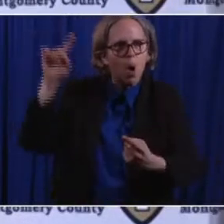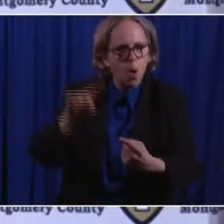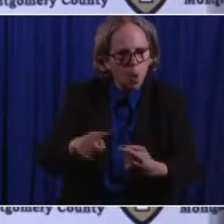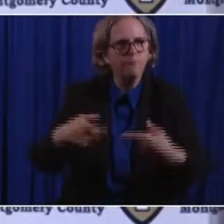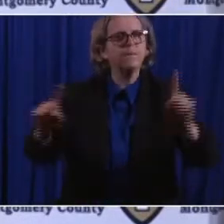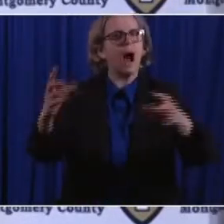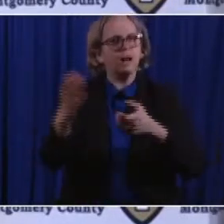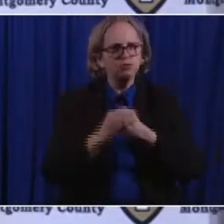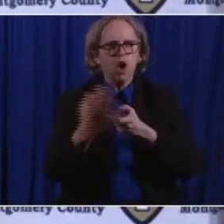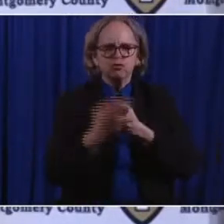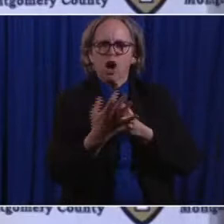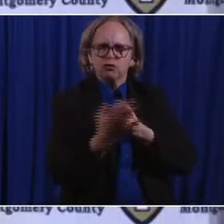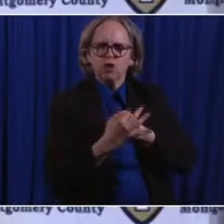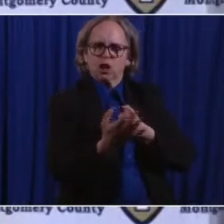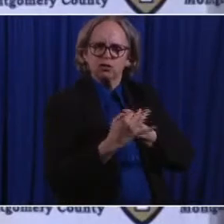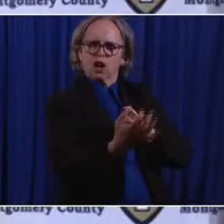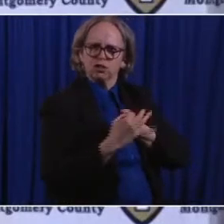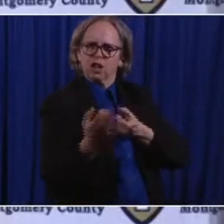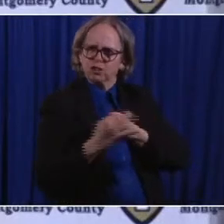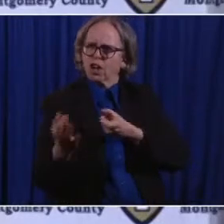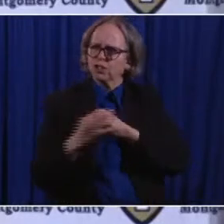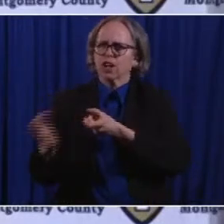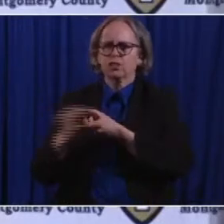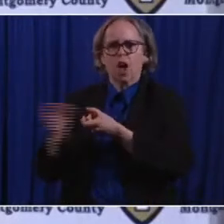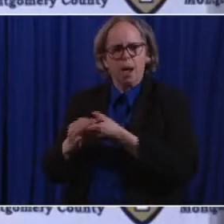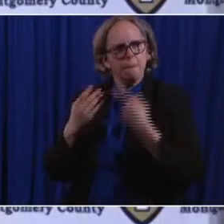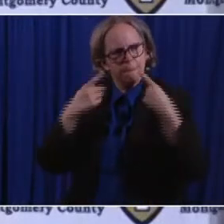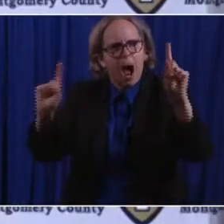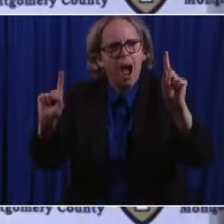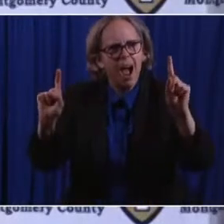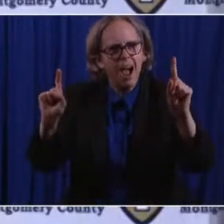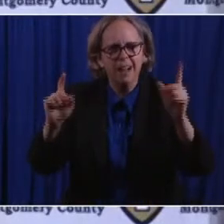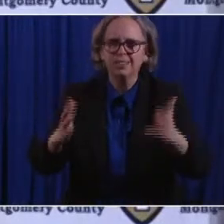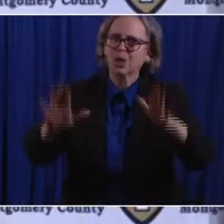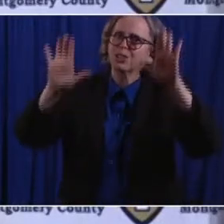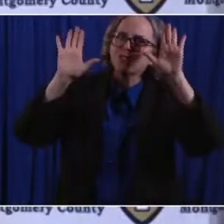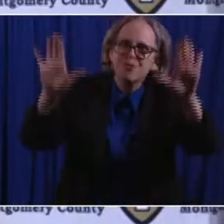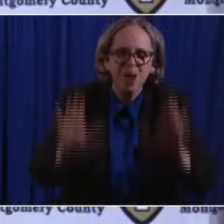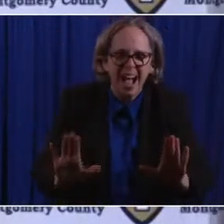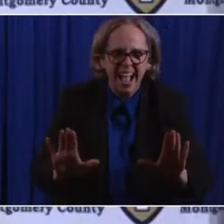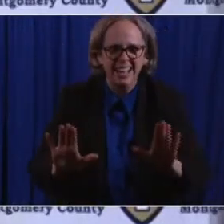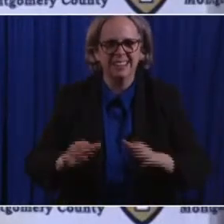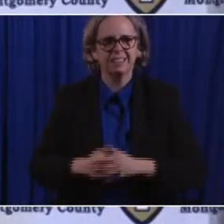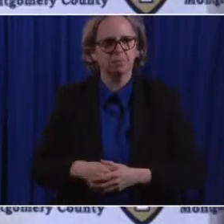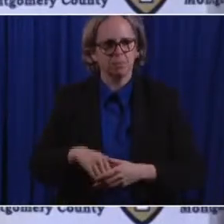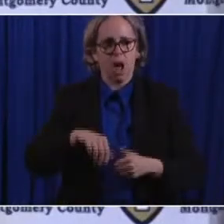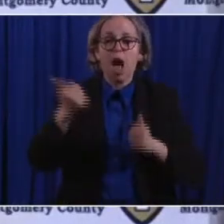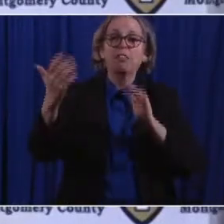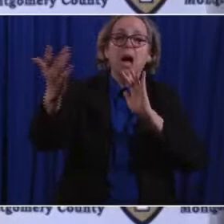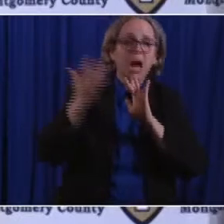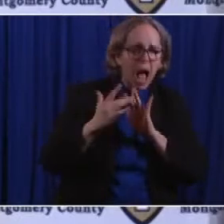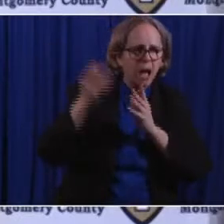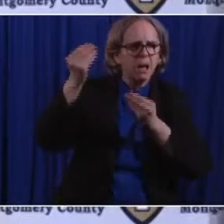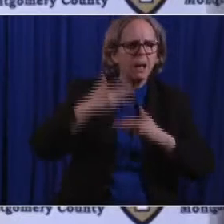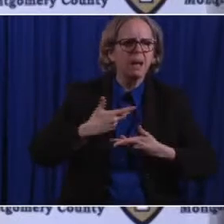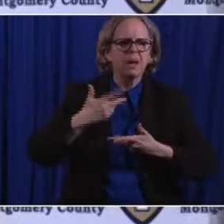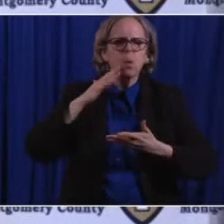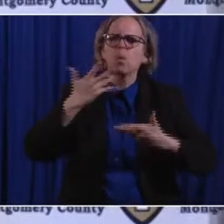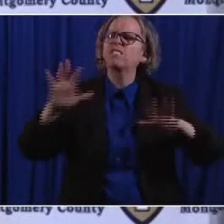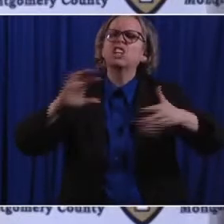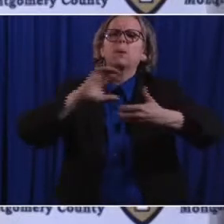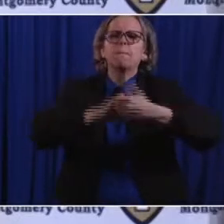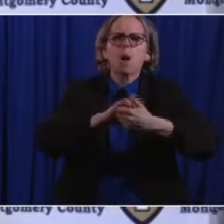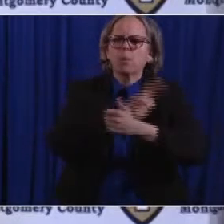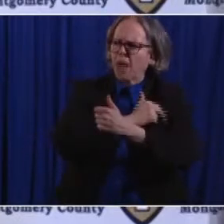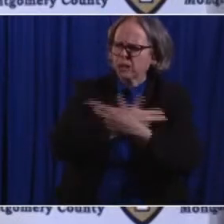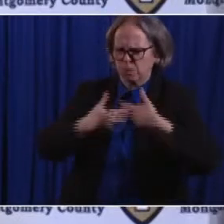with us. They will be able to get that vaccine. That is a great thing. Some of them also told us we've already signed up with someone else, and that's